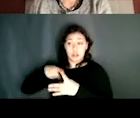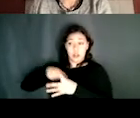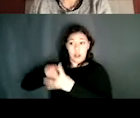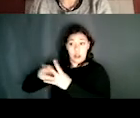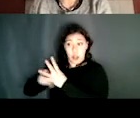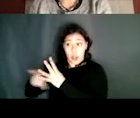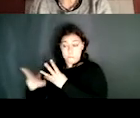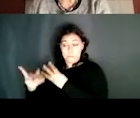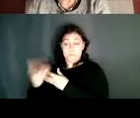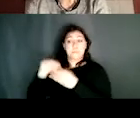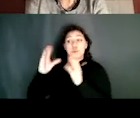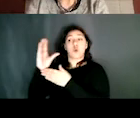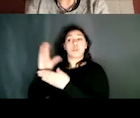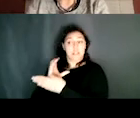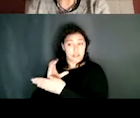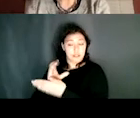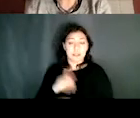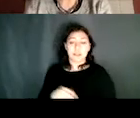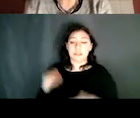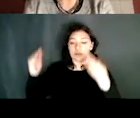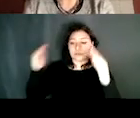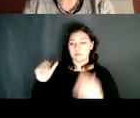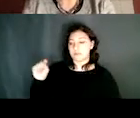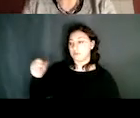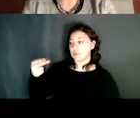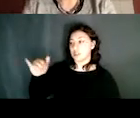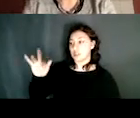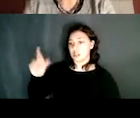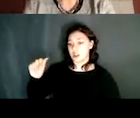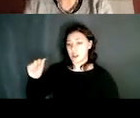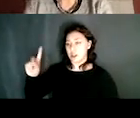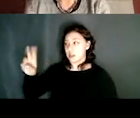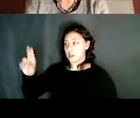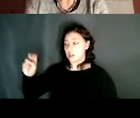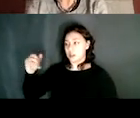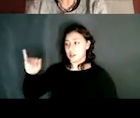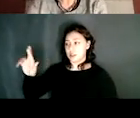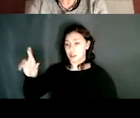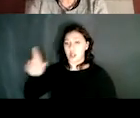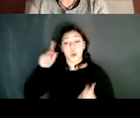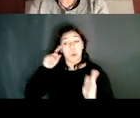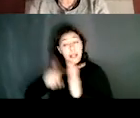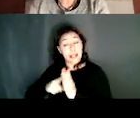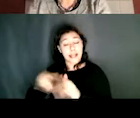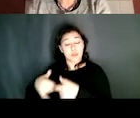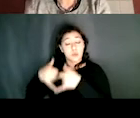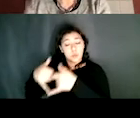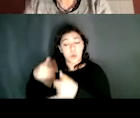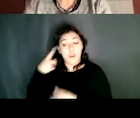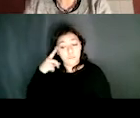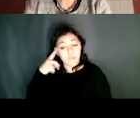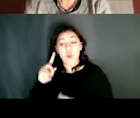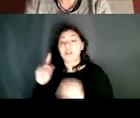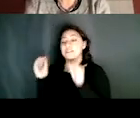Shira Dunzinger is a 2021 awardee for her teaching of biostatistics and applied regression. One student noted,